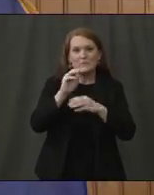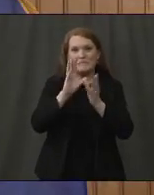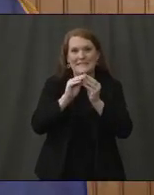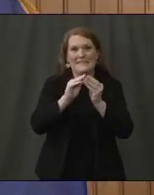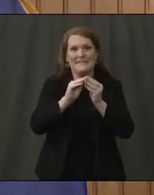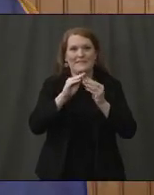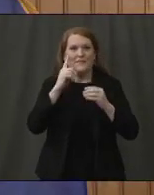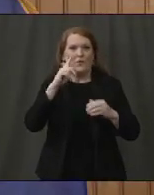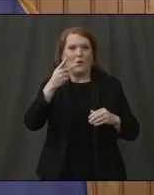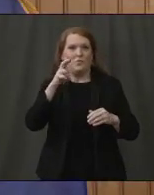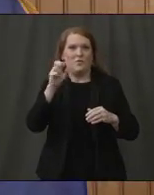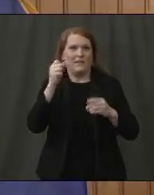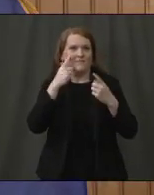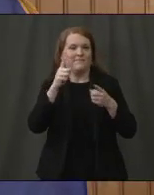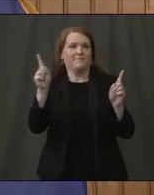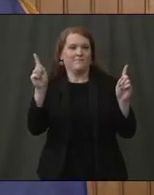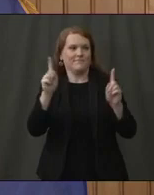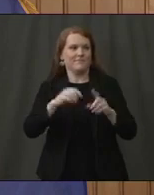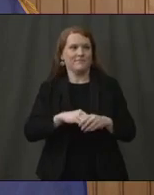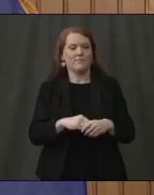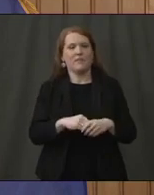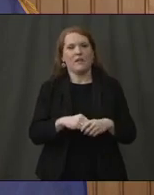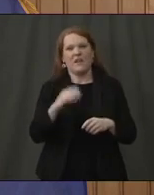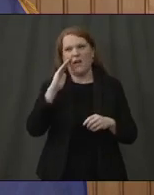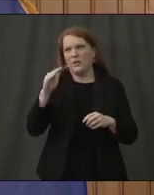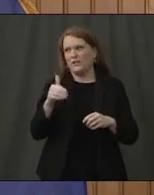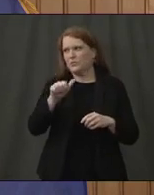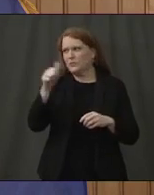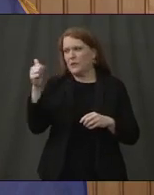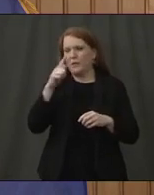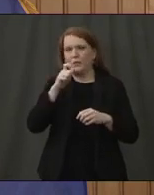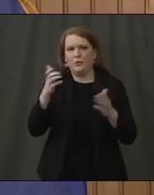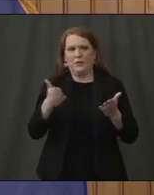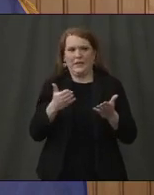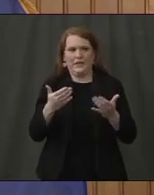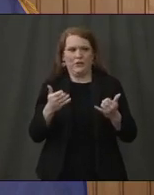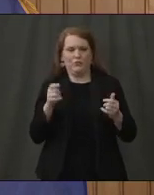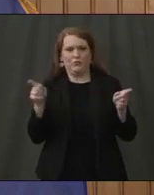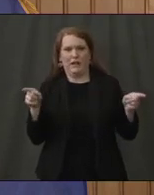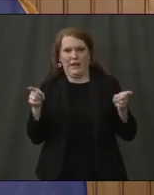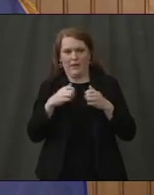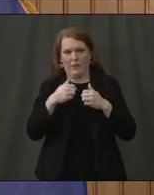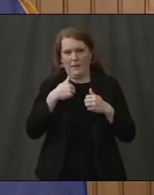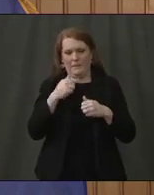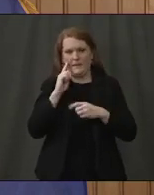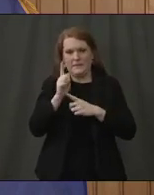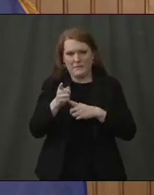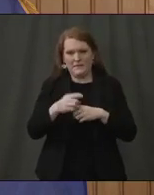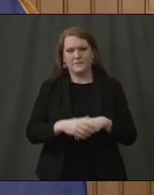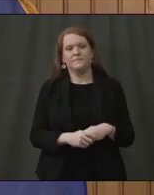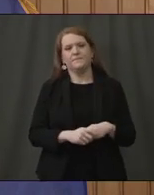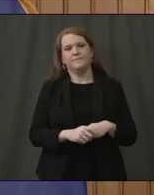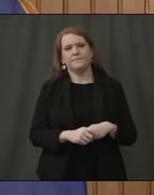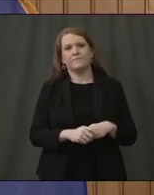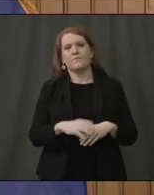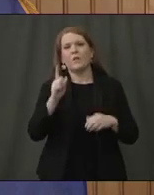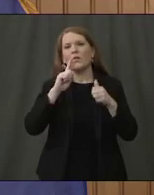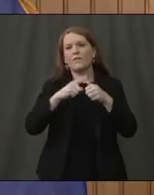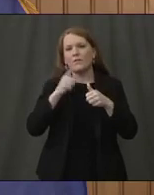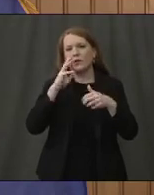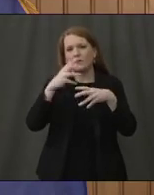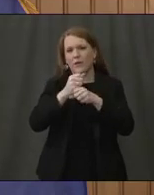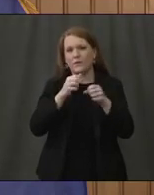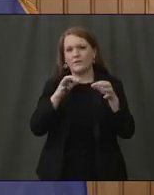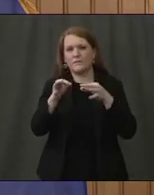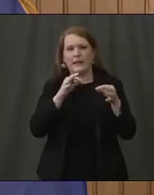Mounds and Roland Cook. I'll introduce in a minute. Just to give you our briefing, first of all, in terms of where we are in the